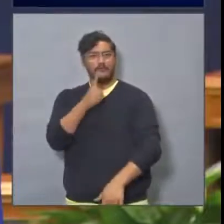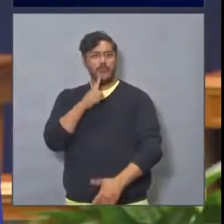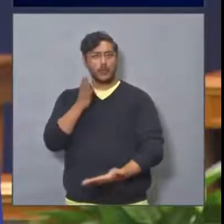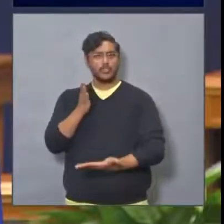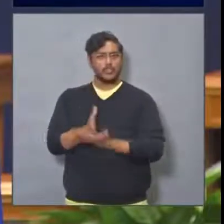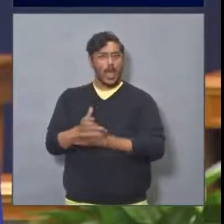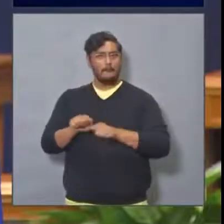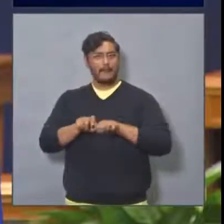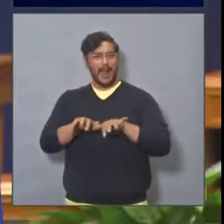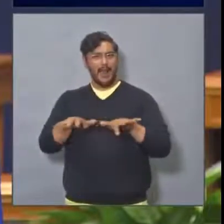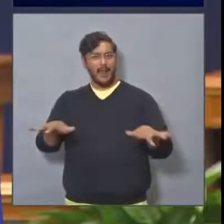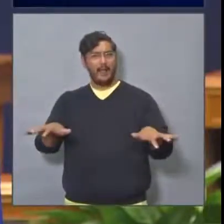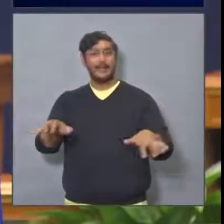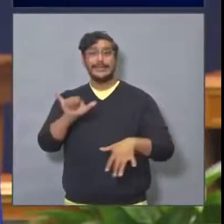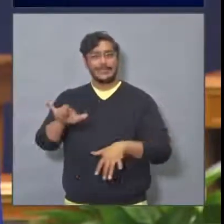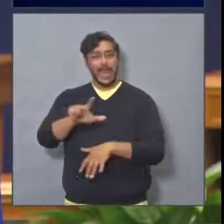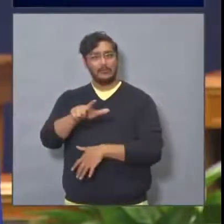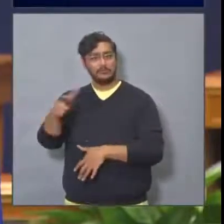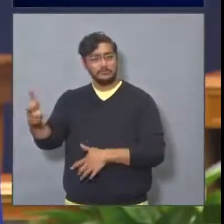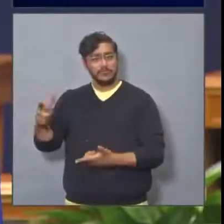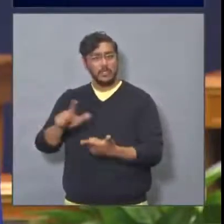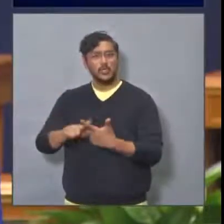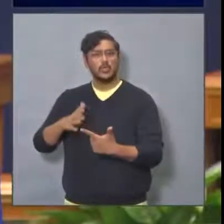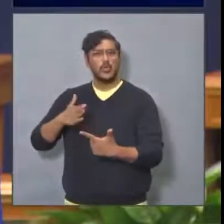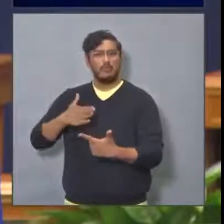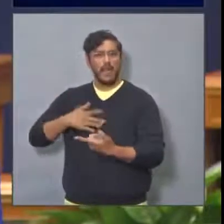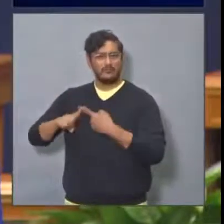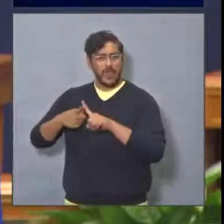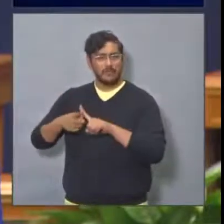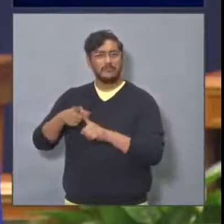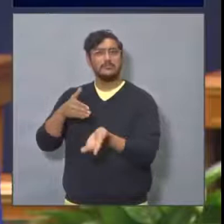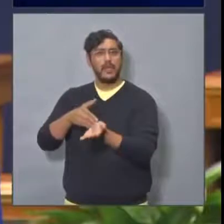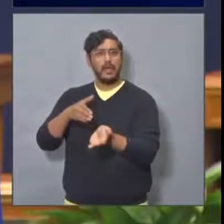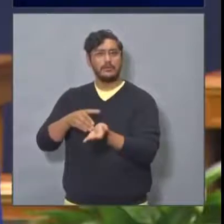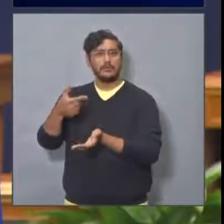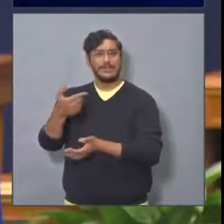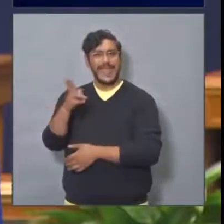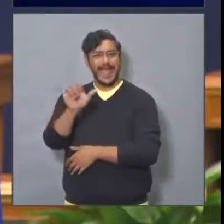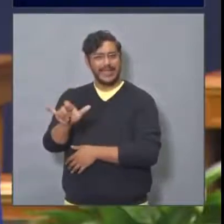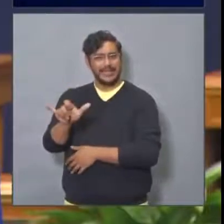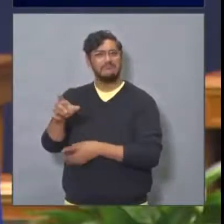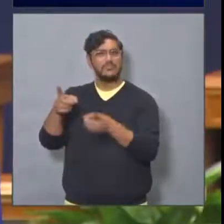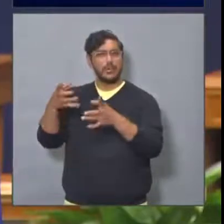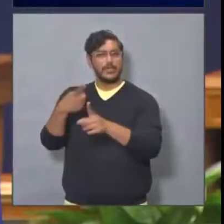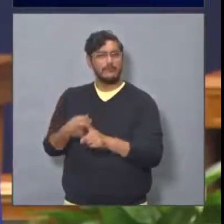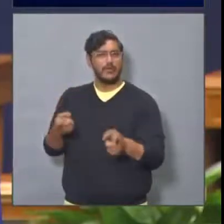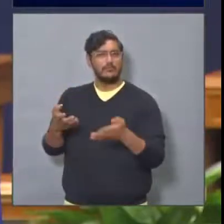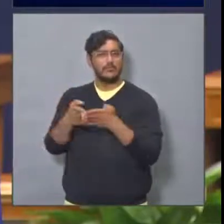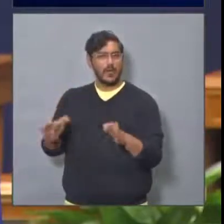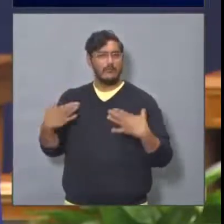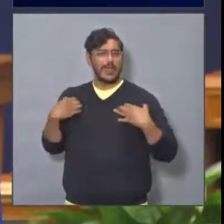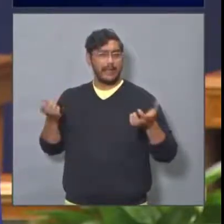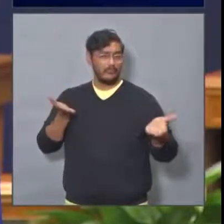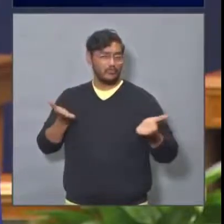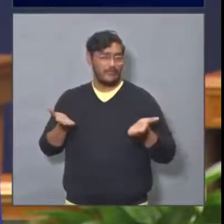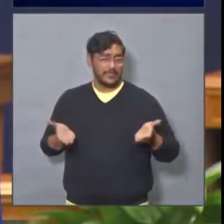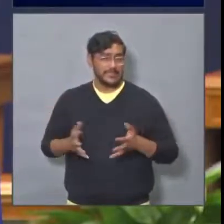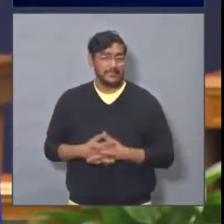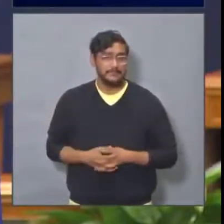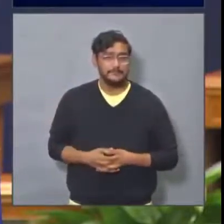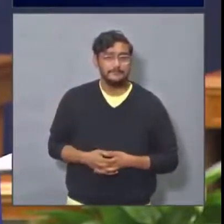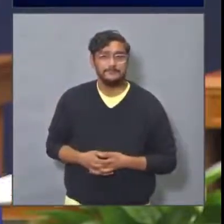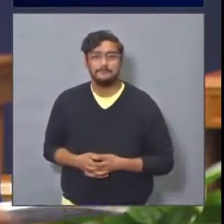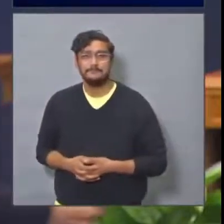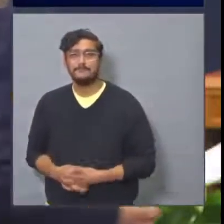the virus. And I now will turn it over to my colleague, Dr. Christina Galley, the Director of the Department of Health Services.